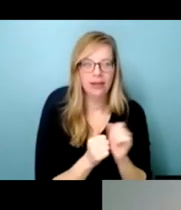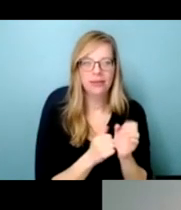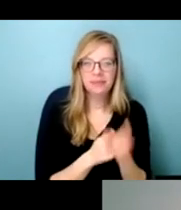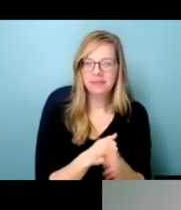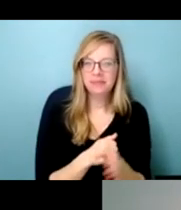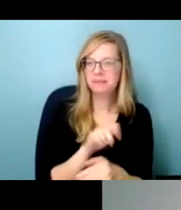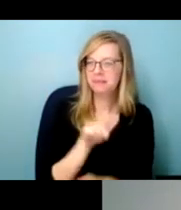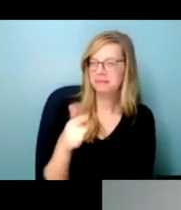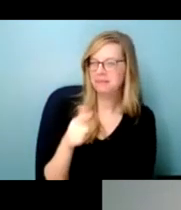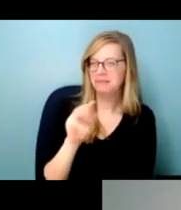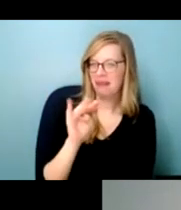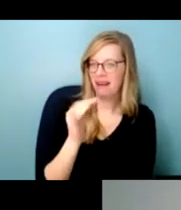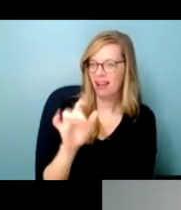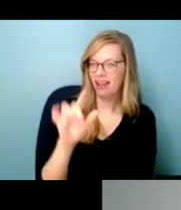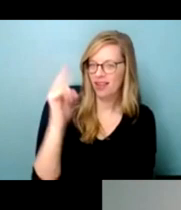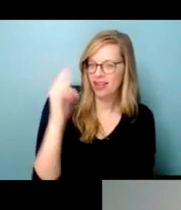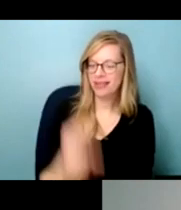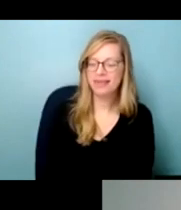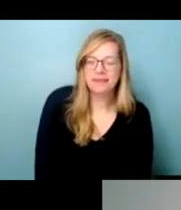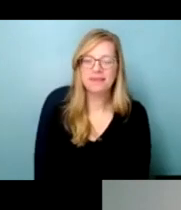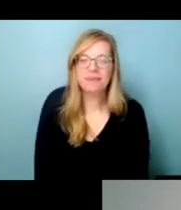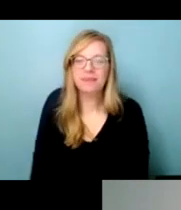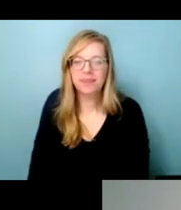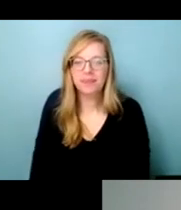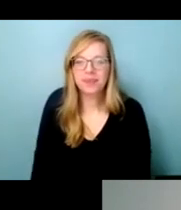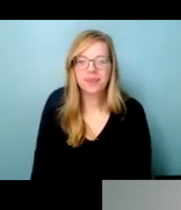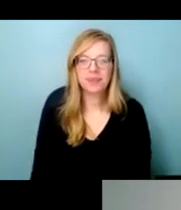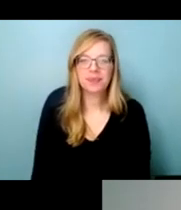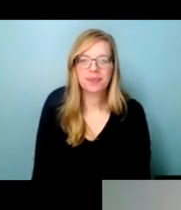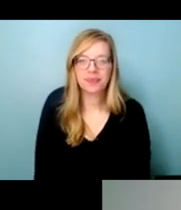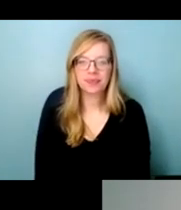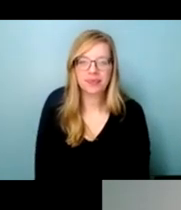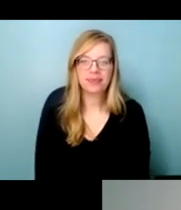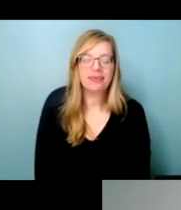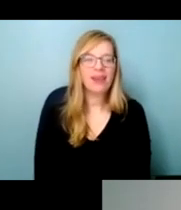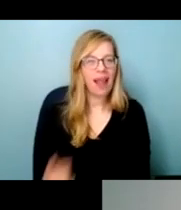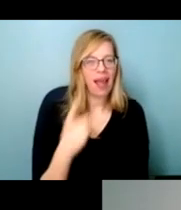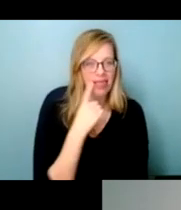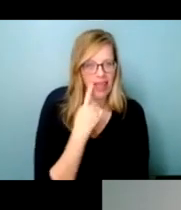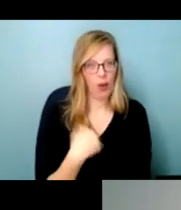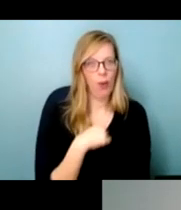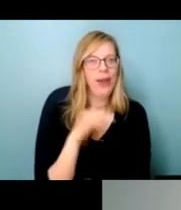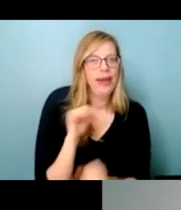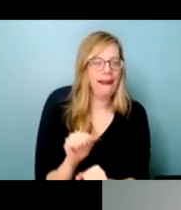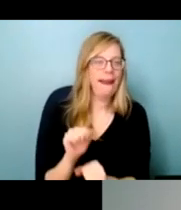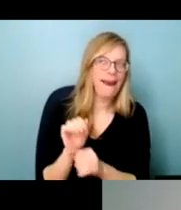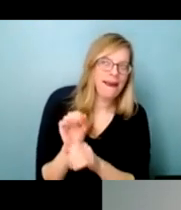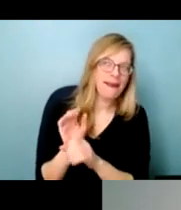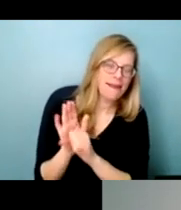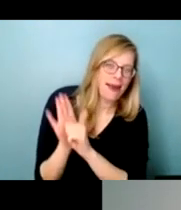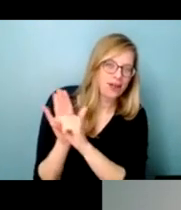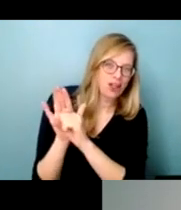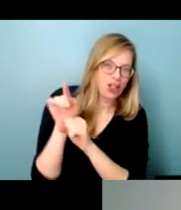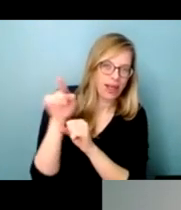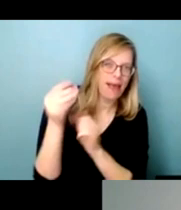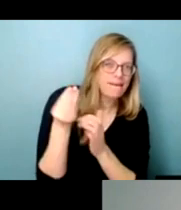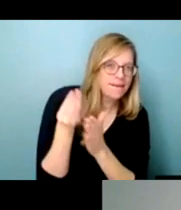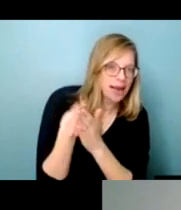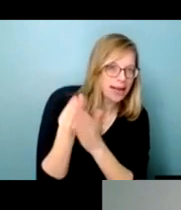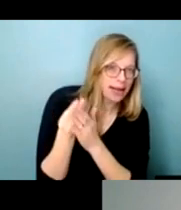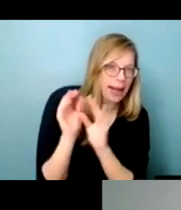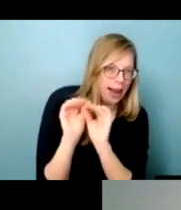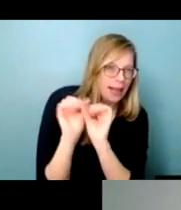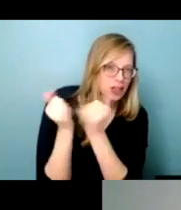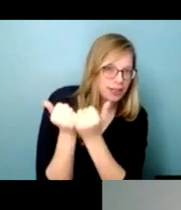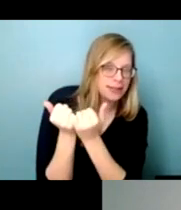Michael, you go first. I'll go first. I think we can nudge our funding agencies if